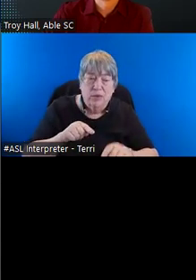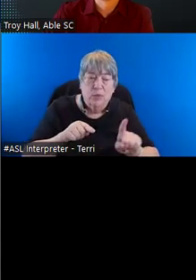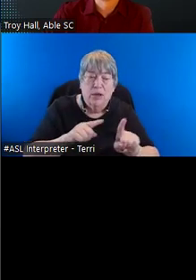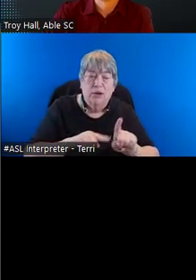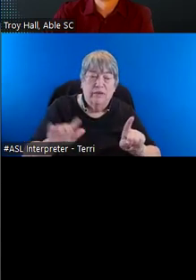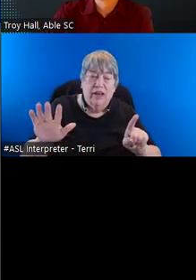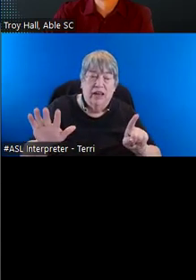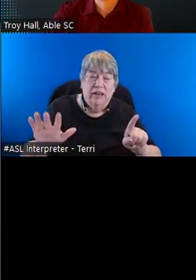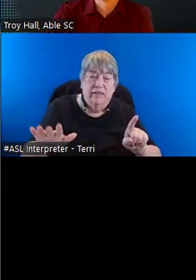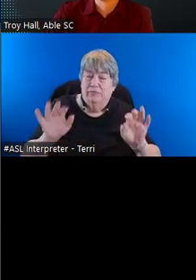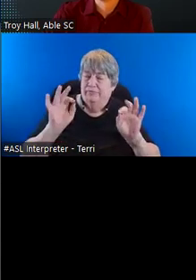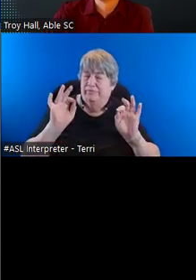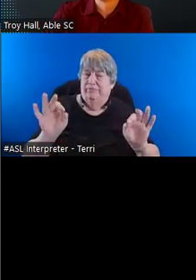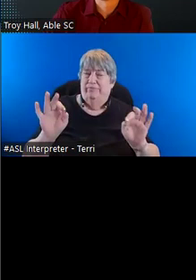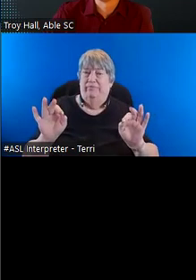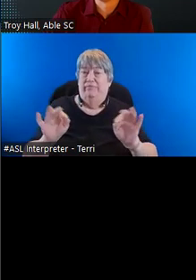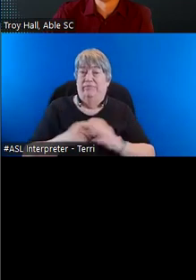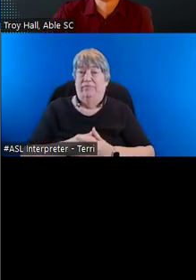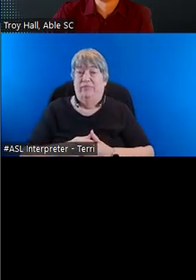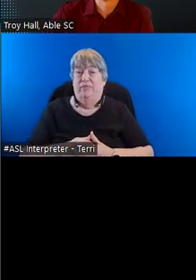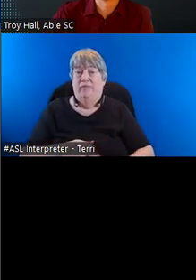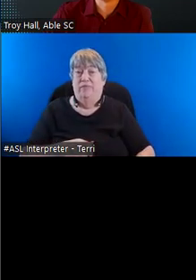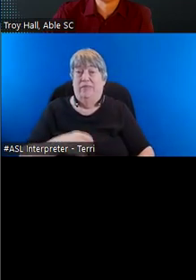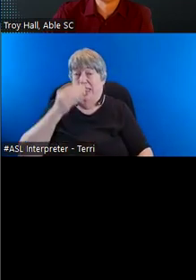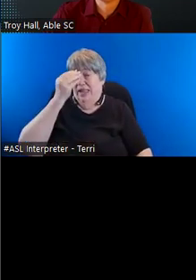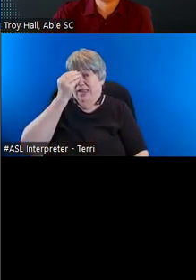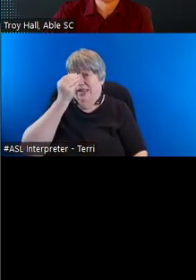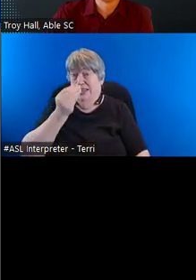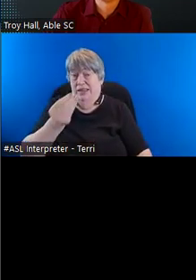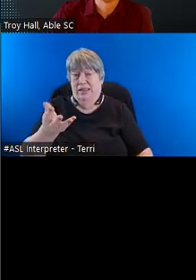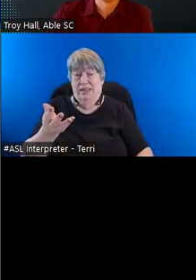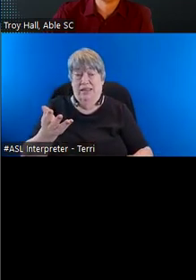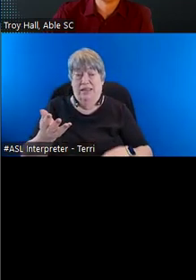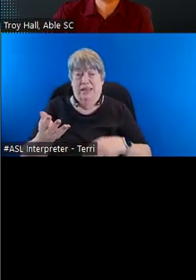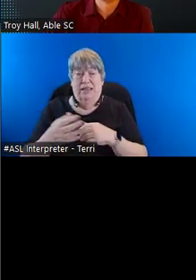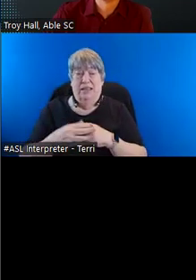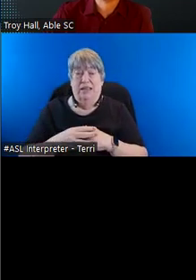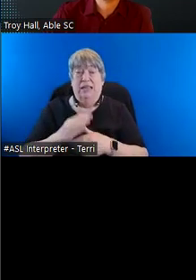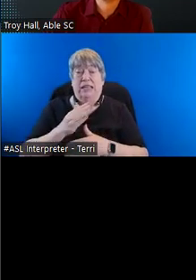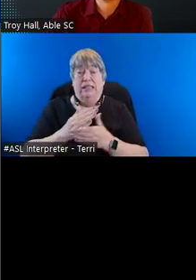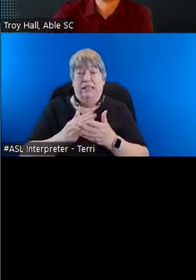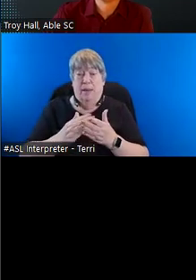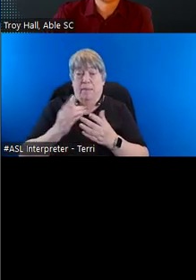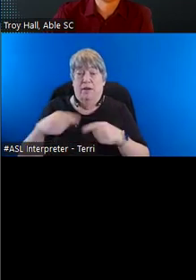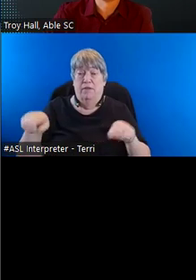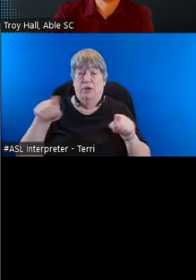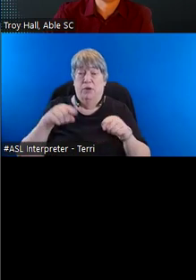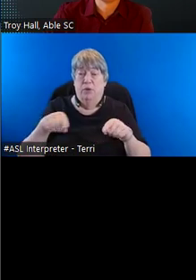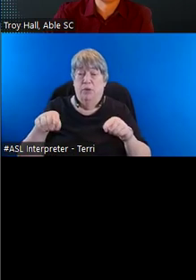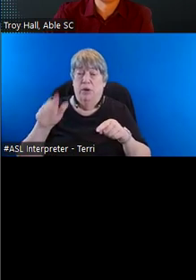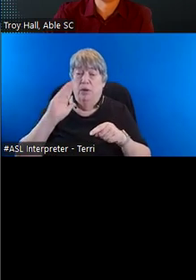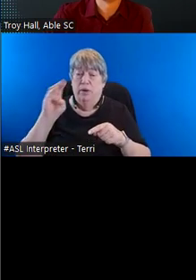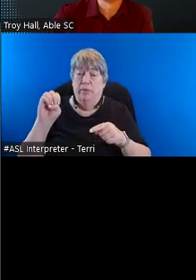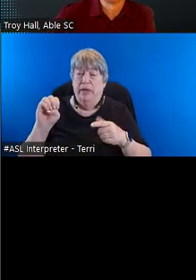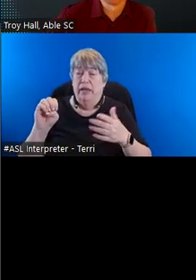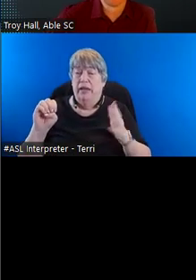All right, full disclosure over the next couple one of these slides, some of y'all are going to be putting me on in the background because you totally